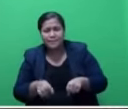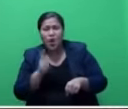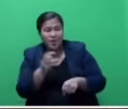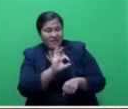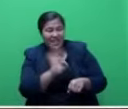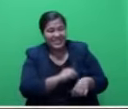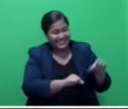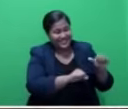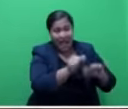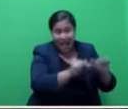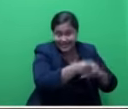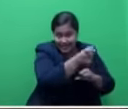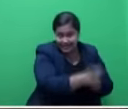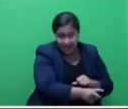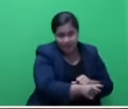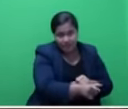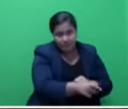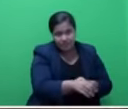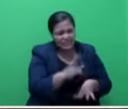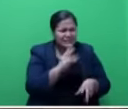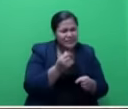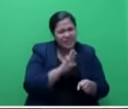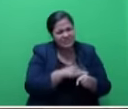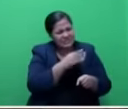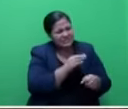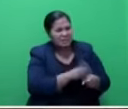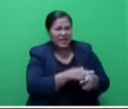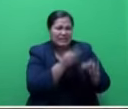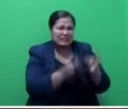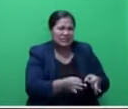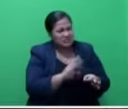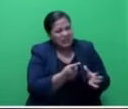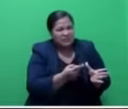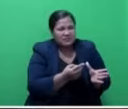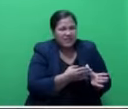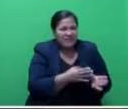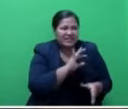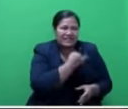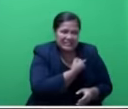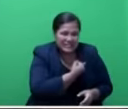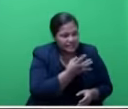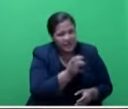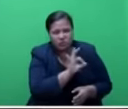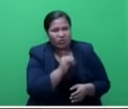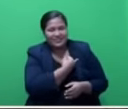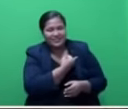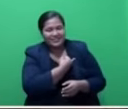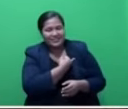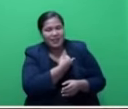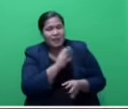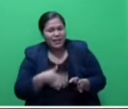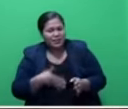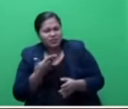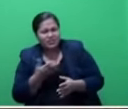assessors, where the assessors' decisions can sometimes be followed and other times cannot be followed. Interestingly enough, Fiji and